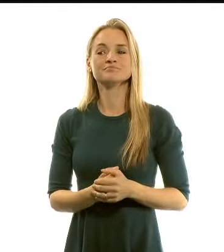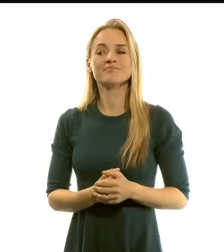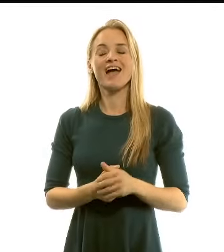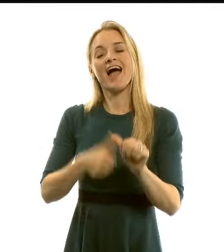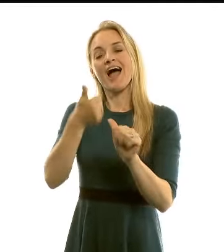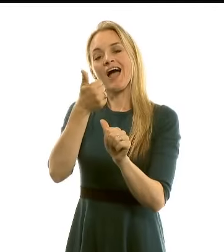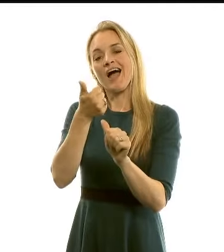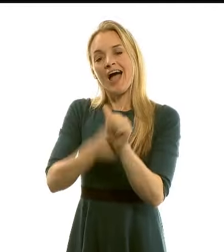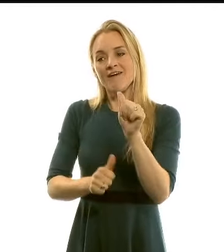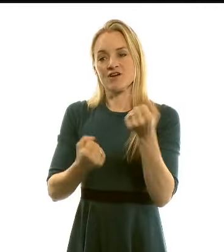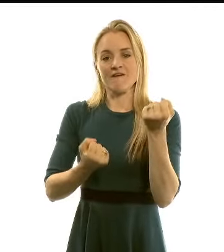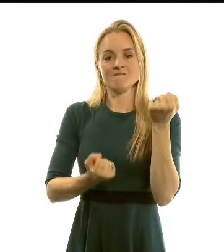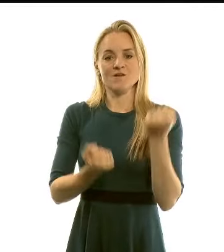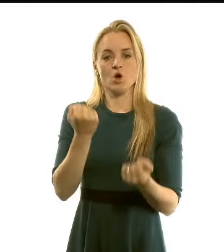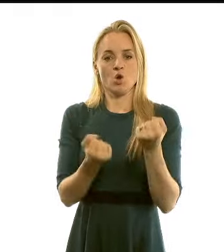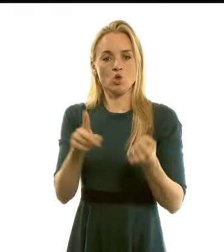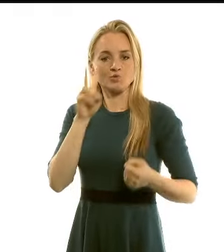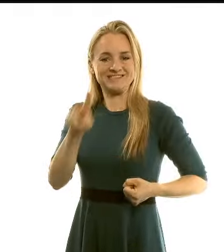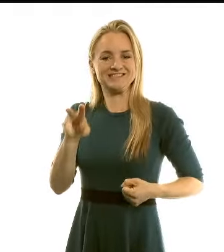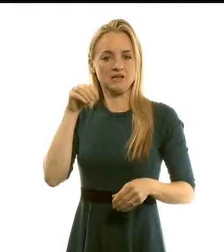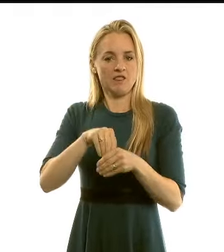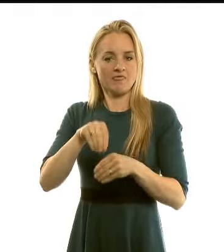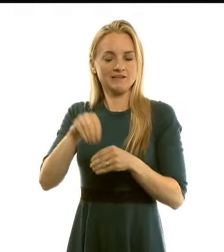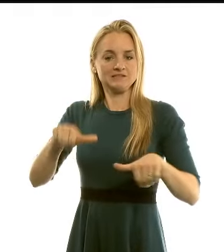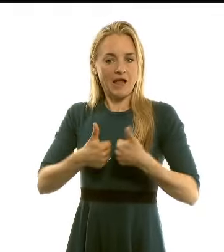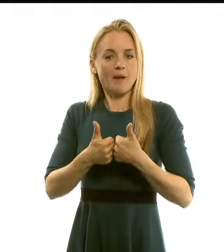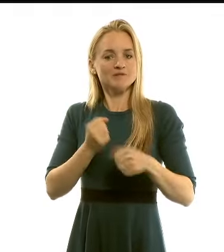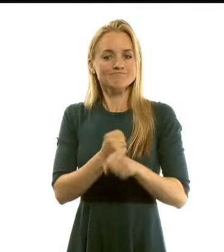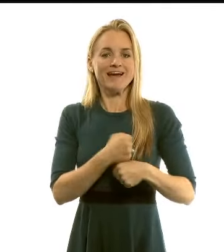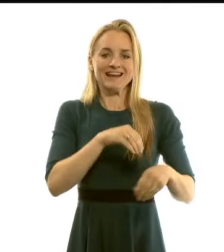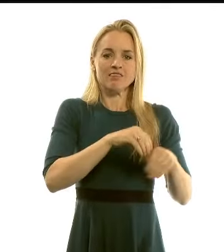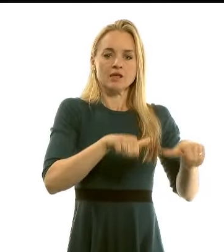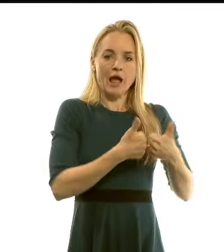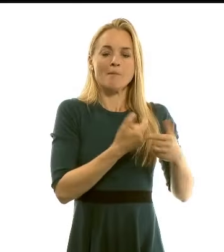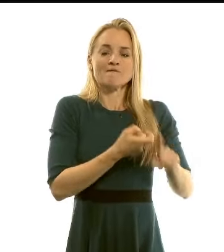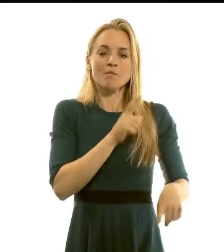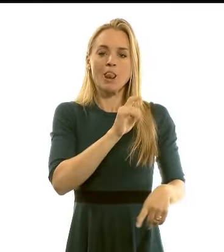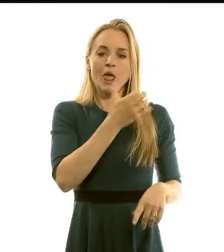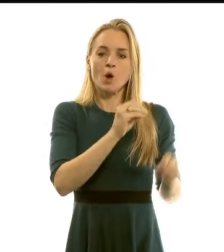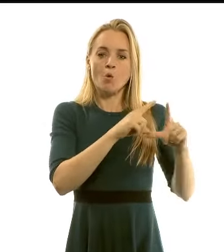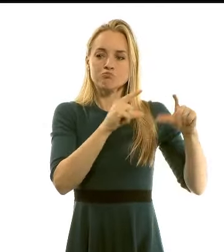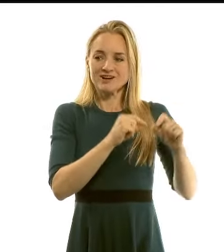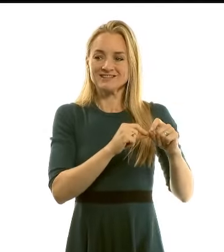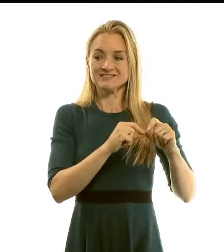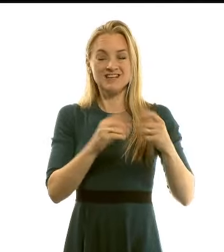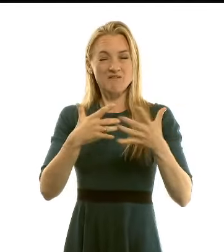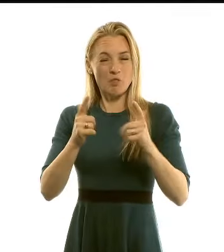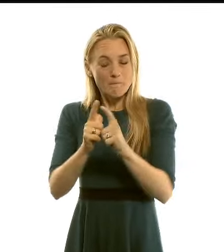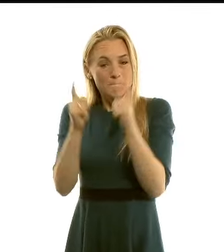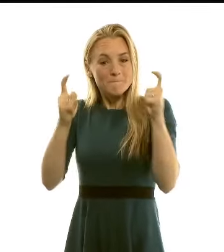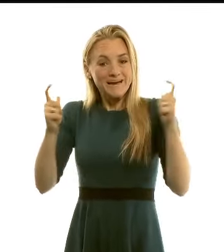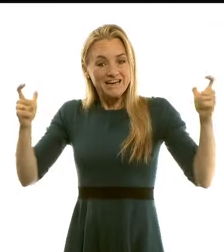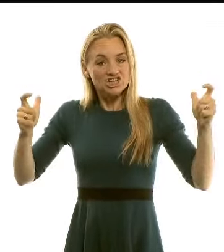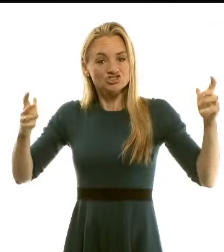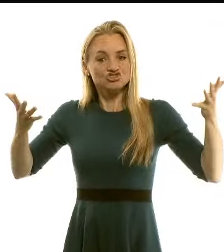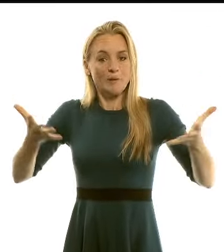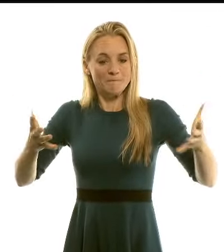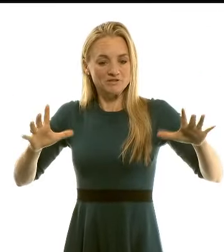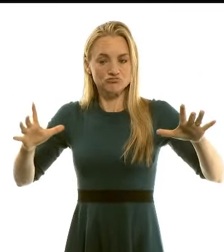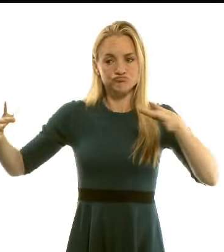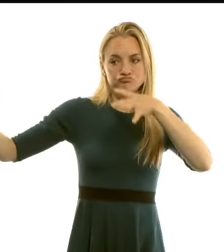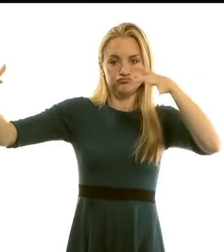made in-game from LEGO bricks, even the really massive ships, such as the Invisible Hand and the Republic Venator. Now, to achieve